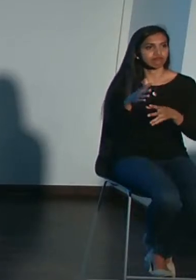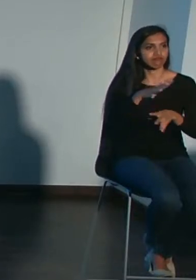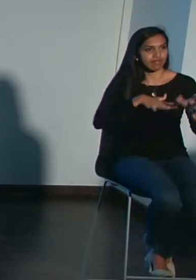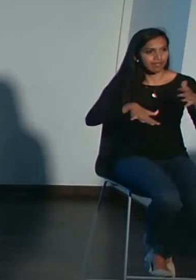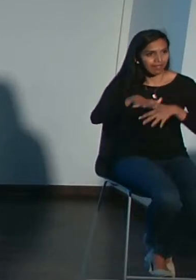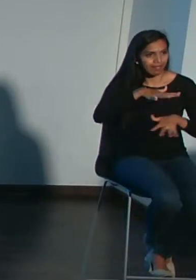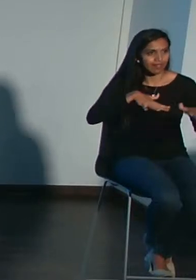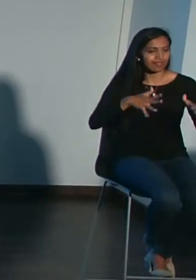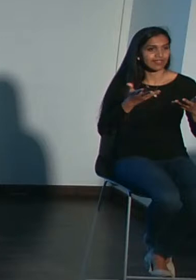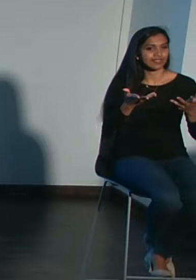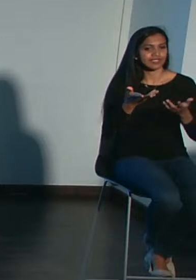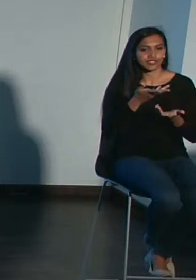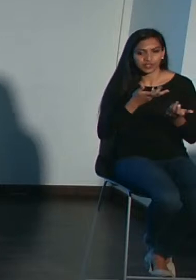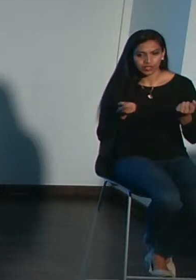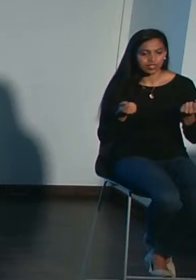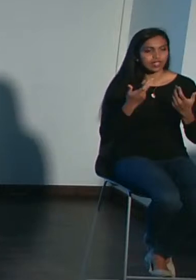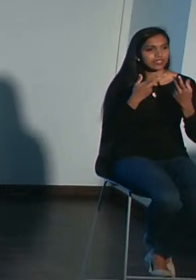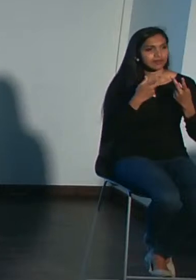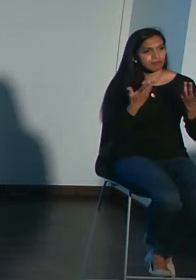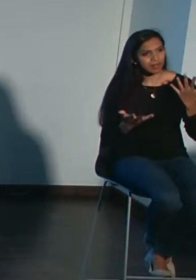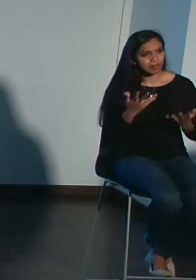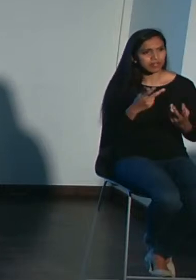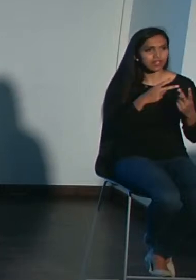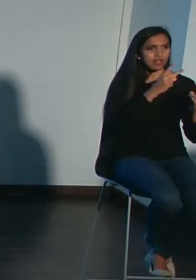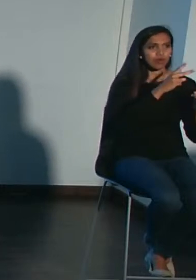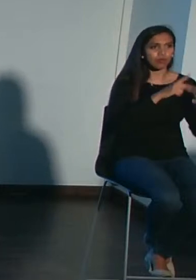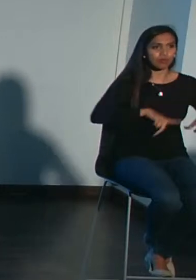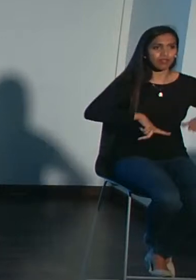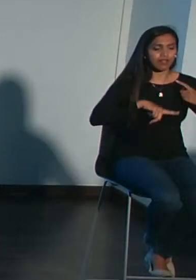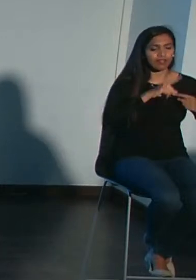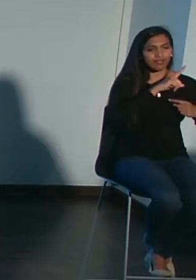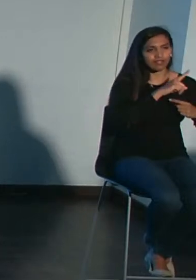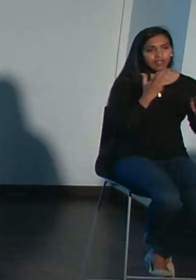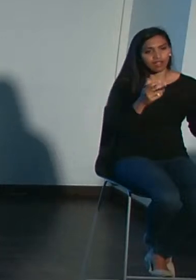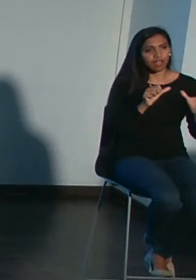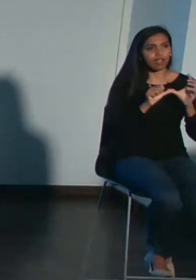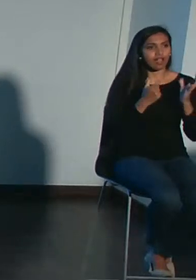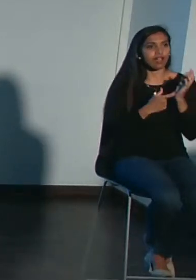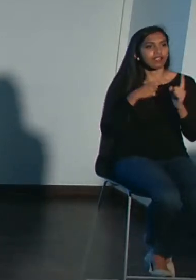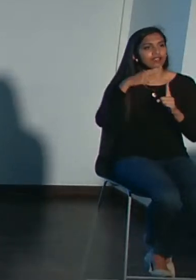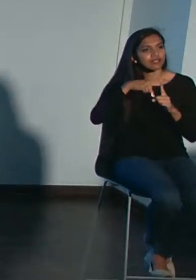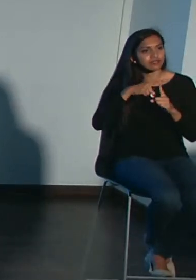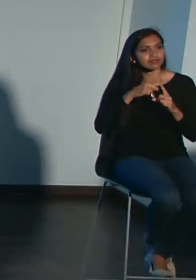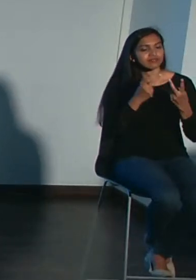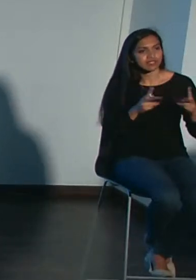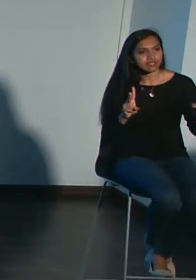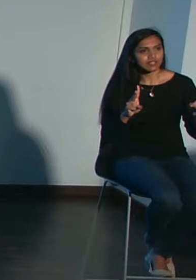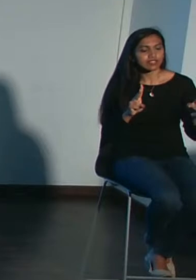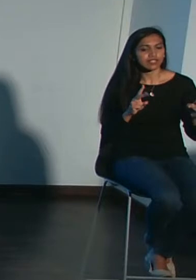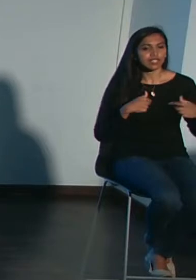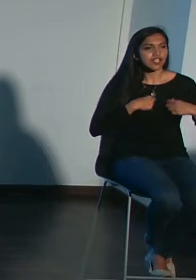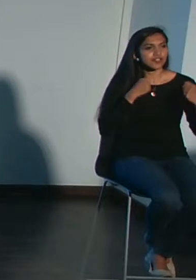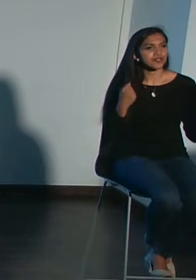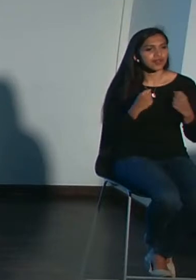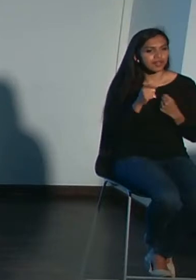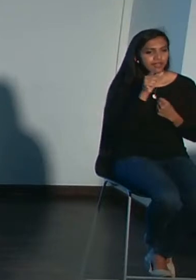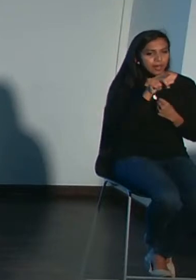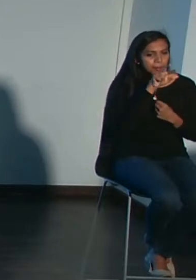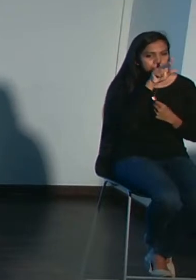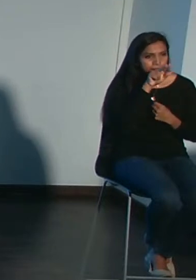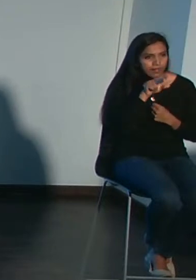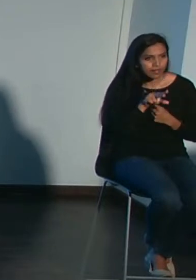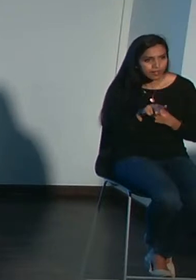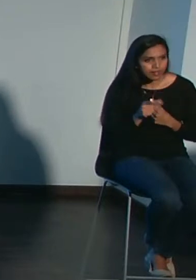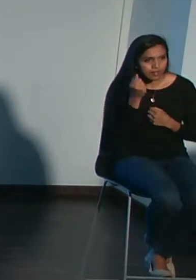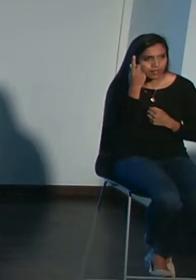world, whether it's the actual world or it's the art world, trying to make sense, trying to disagree,